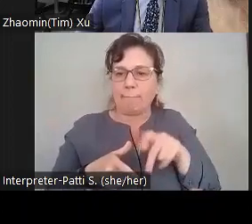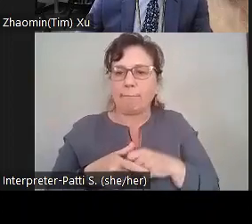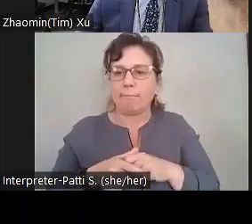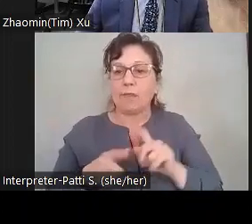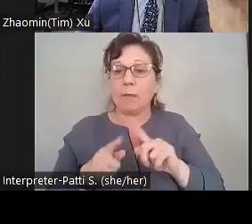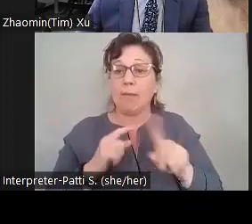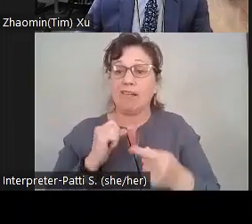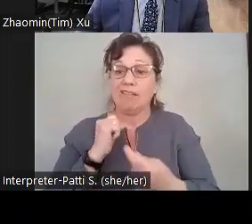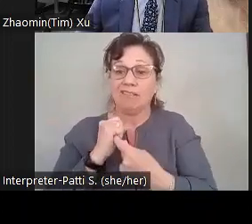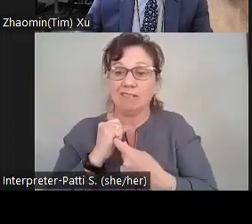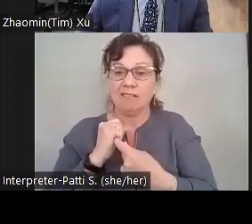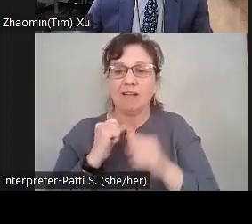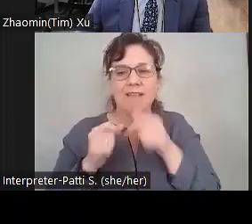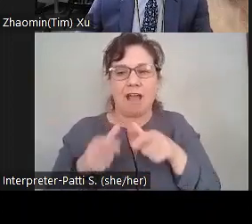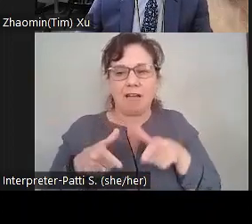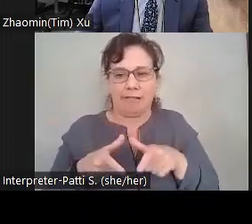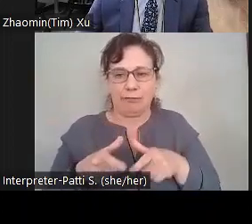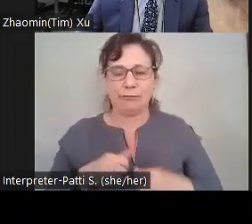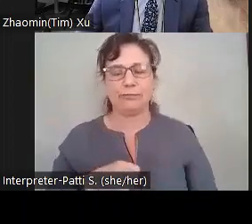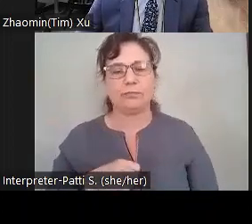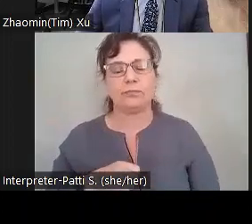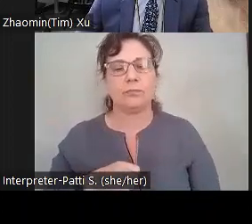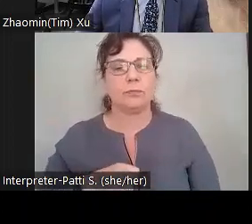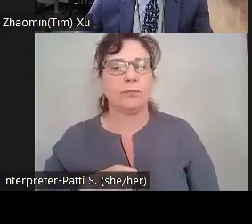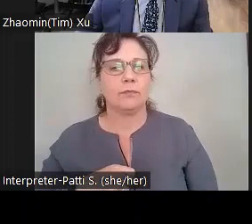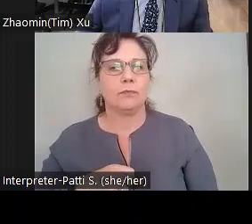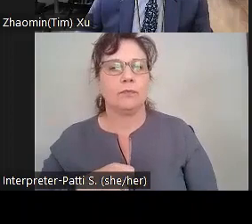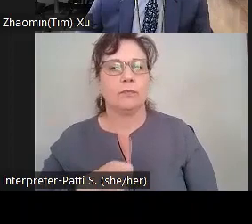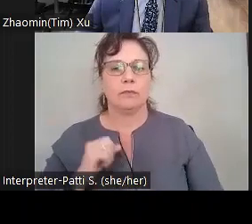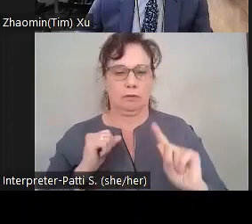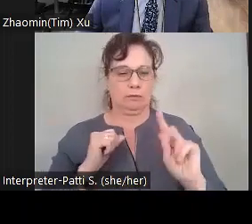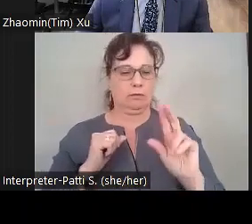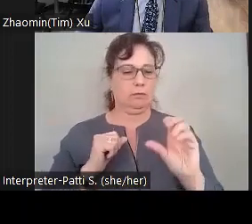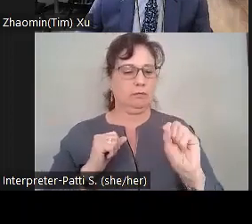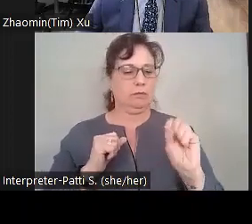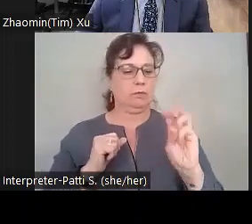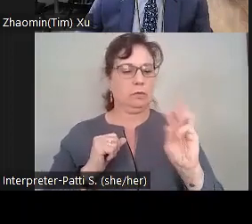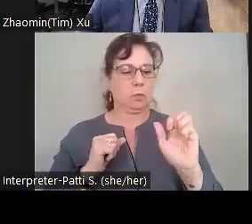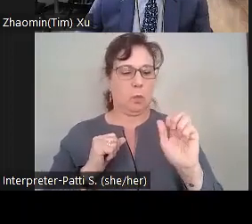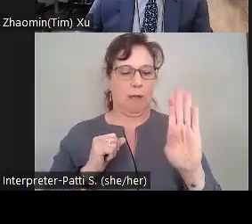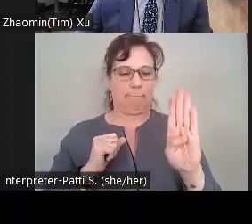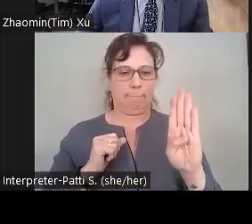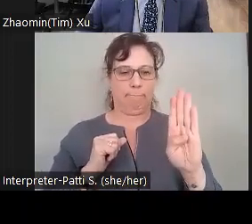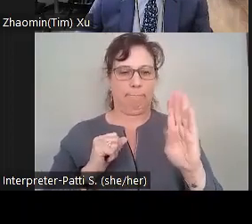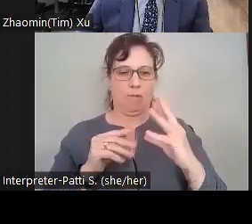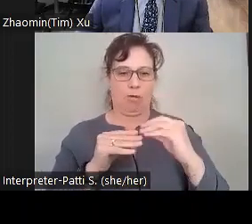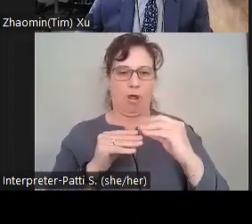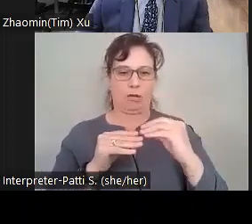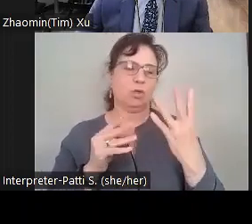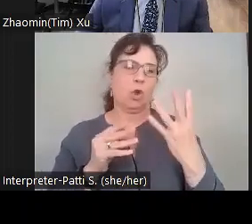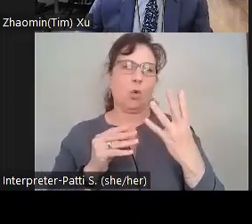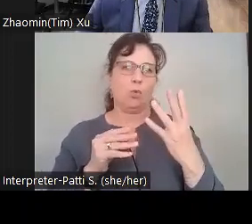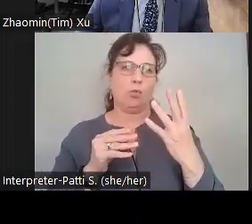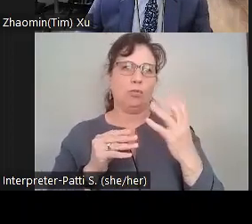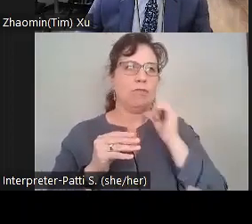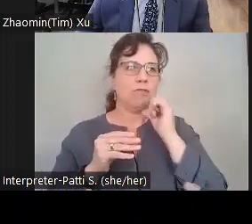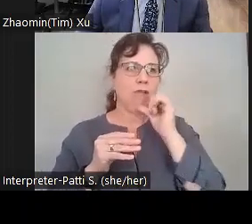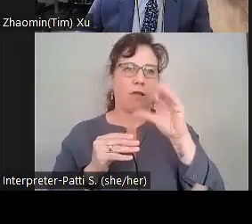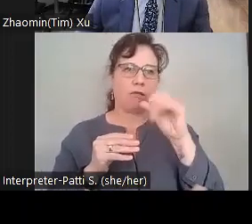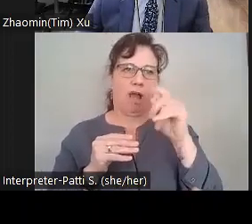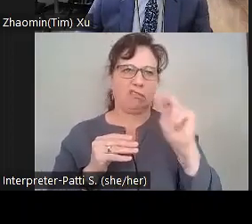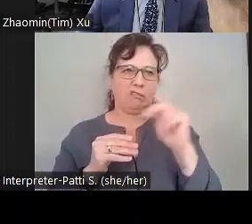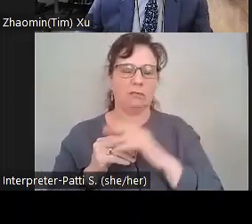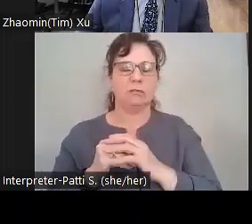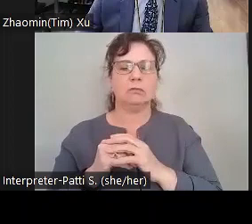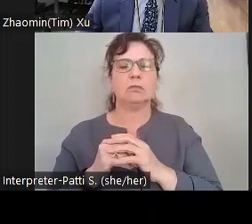canal. We take a cotton swab, or not cotton swab, usually it's a synthetic fiber, sorry. And